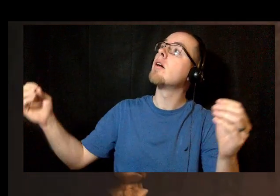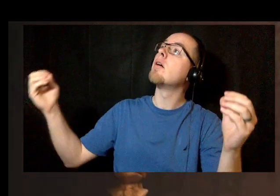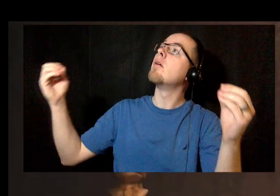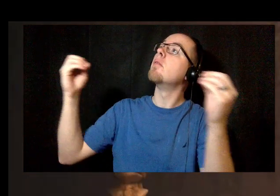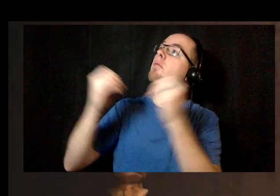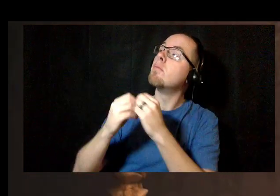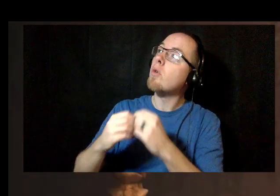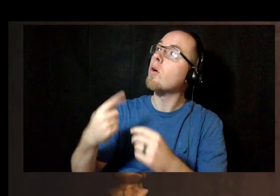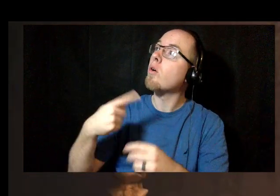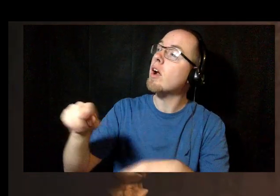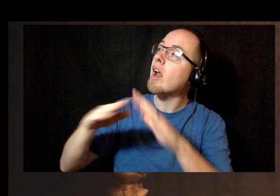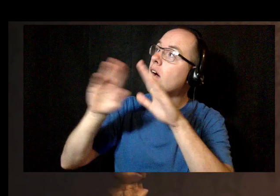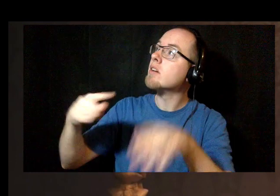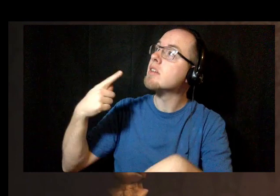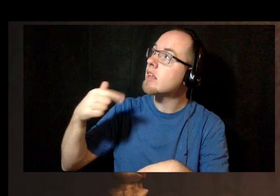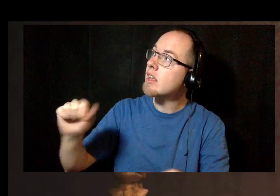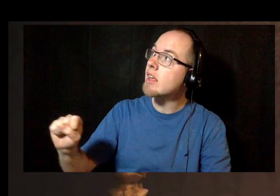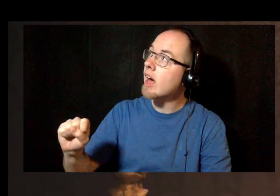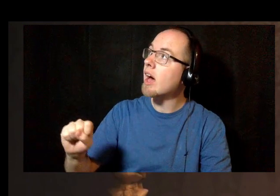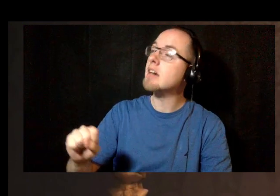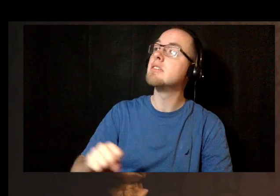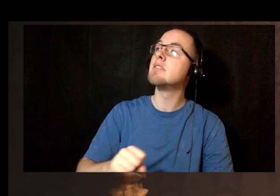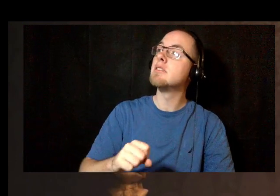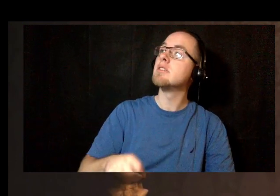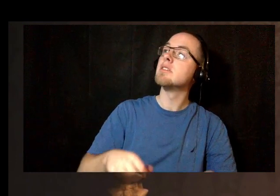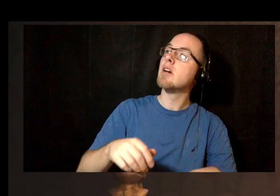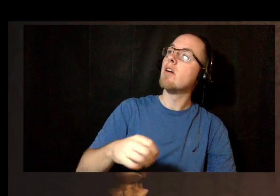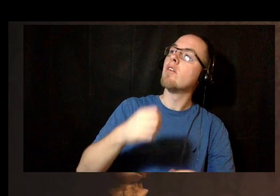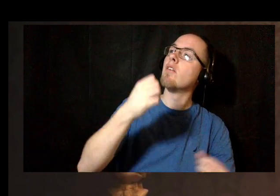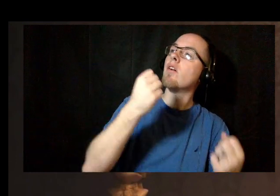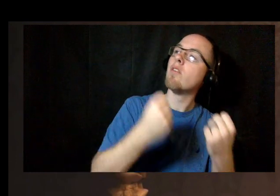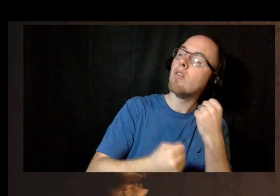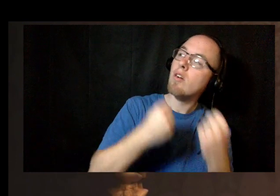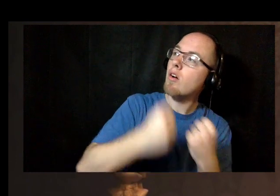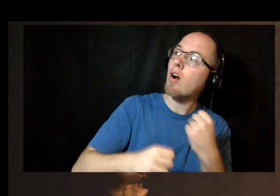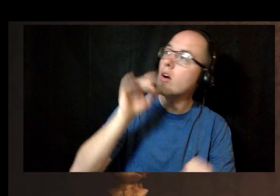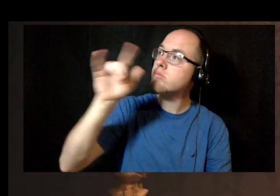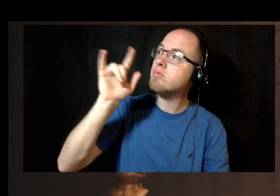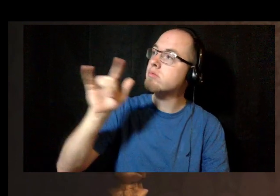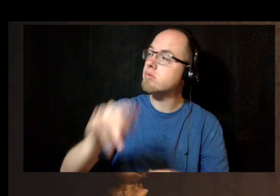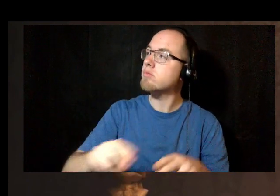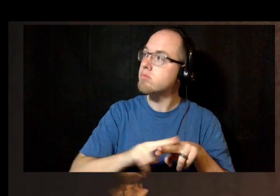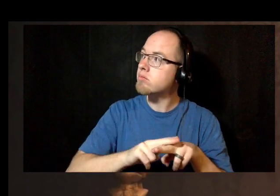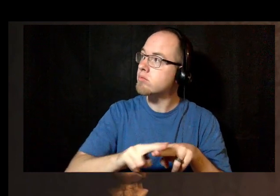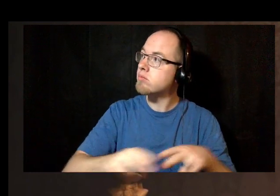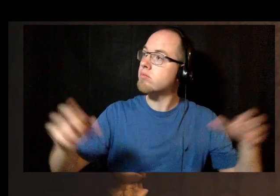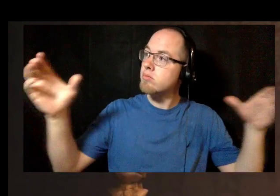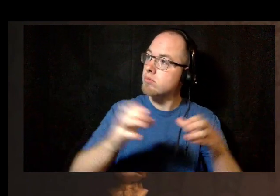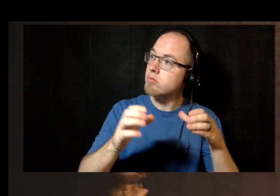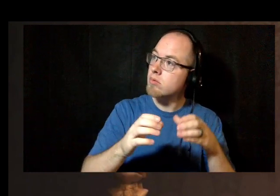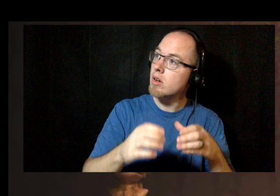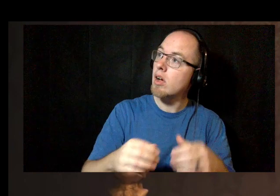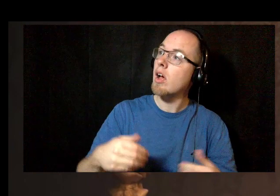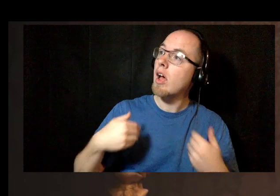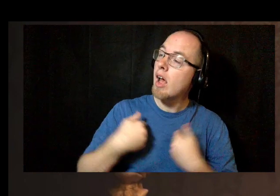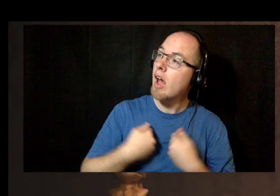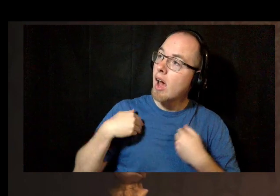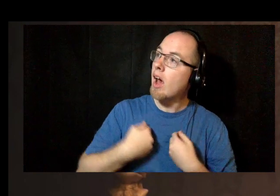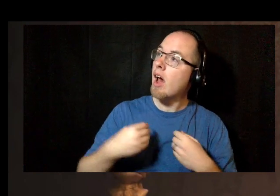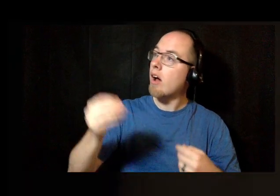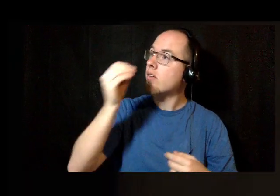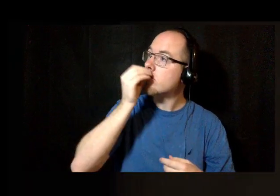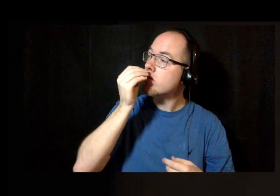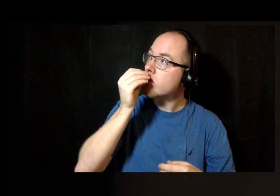bus, boat, train and plane combined each year? That breeding animals for food uses up 1/3 of the planet's